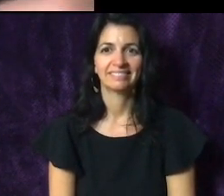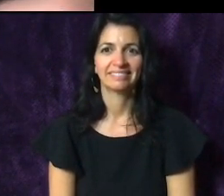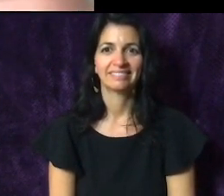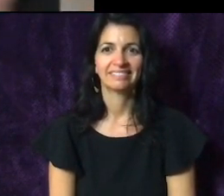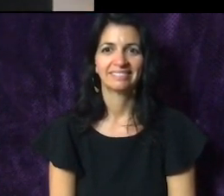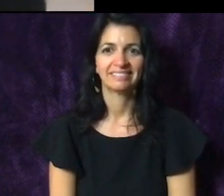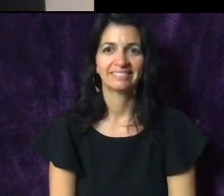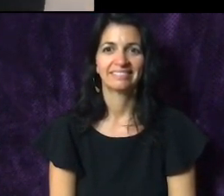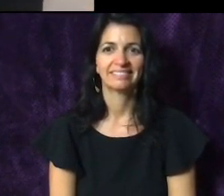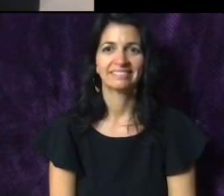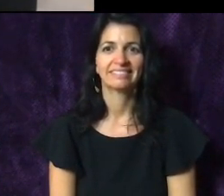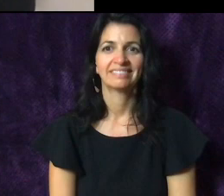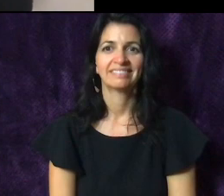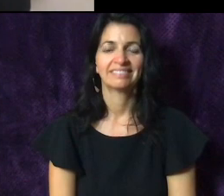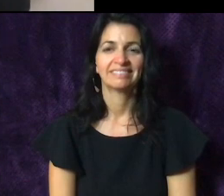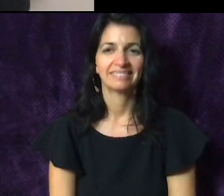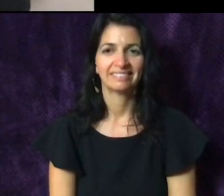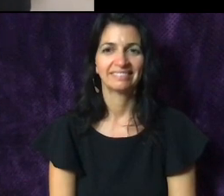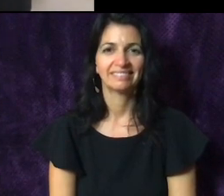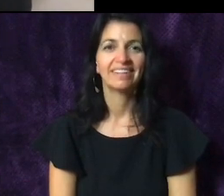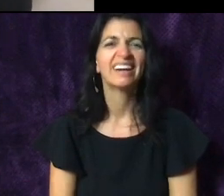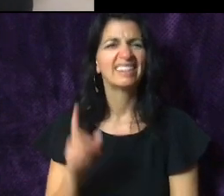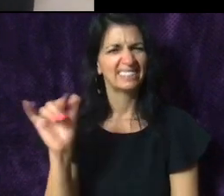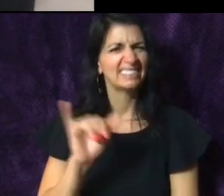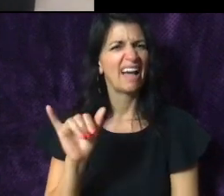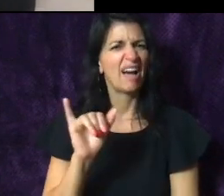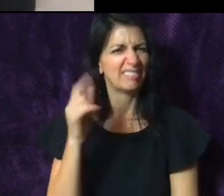it is. Kind of sounded the same.